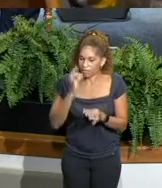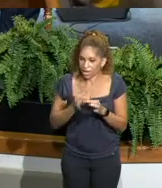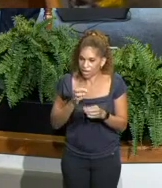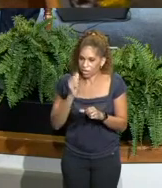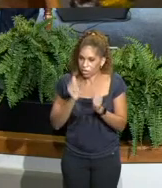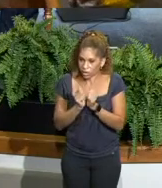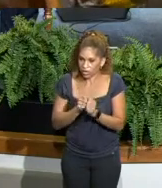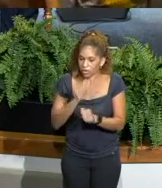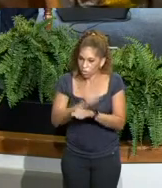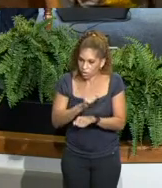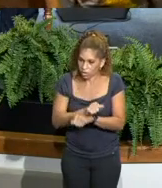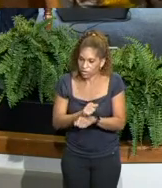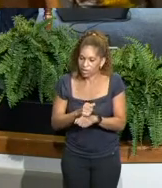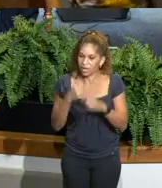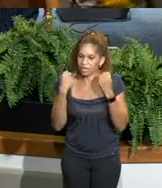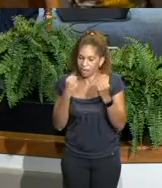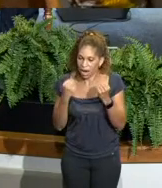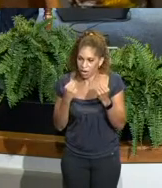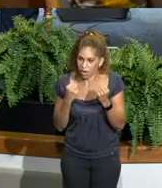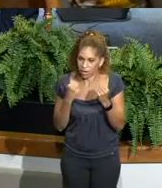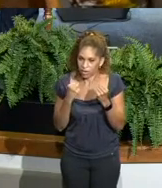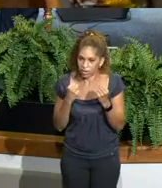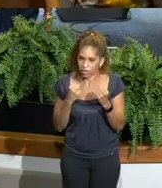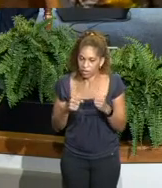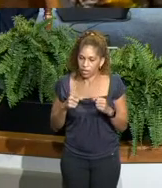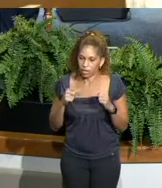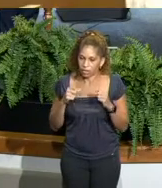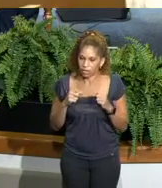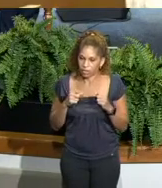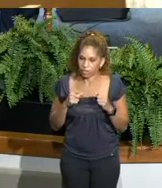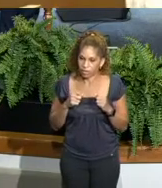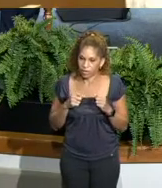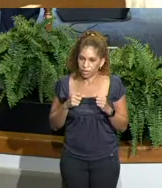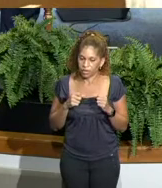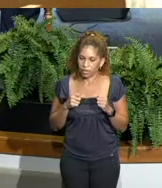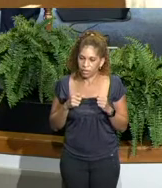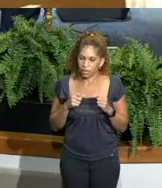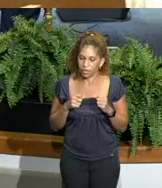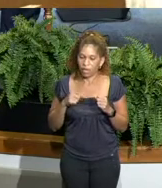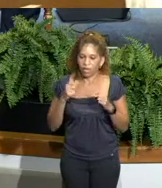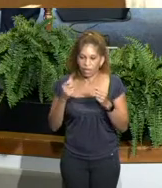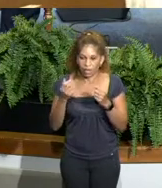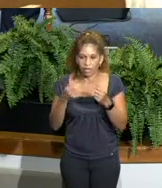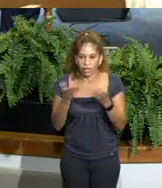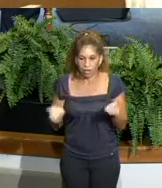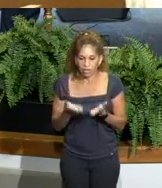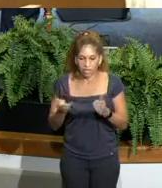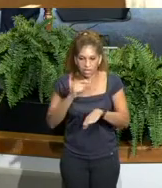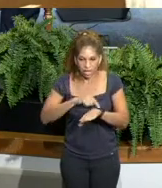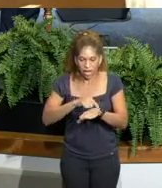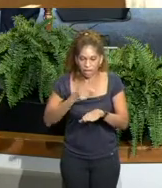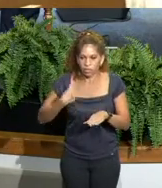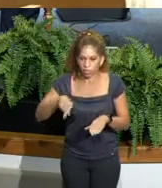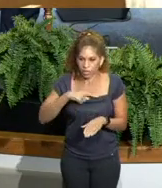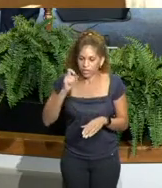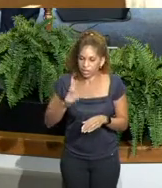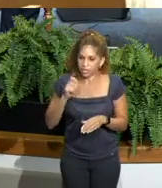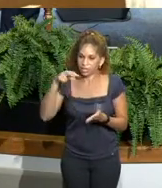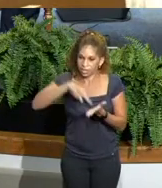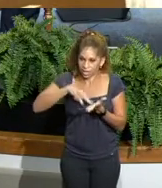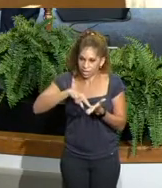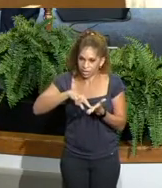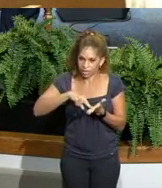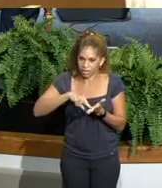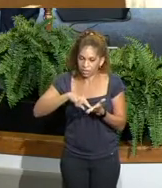is power. We got to go down to the King's house. There comes a time that we got to stand up. We got